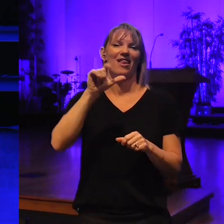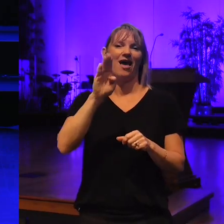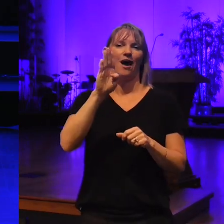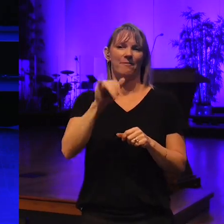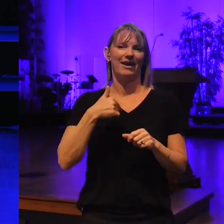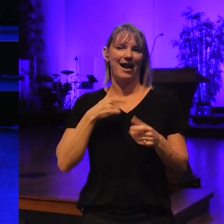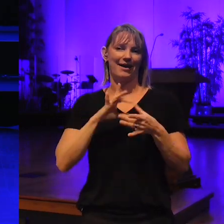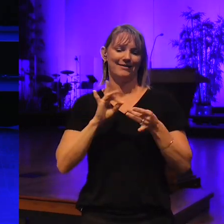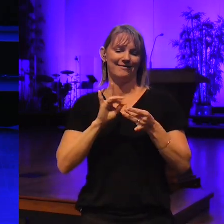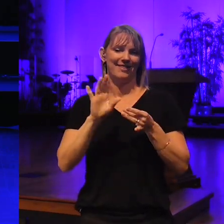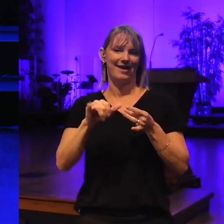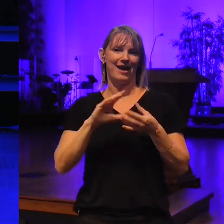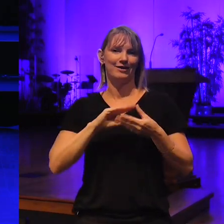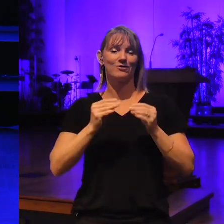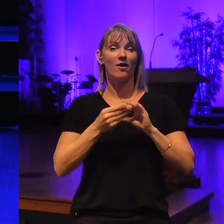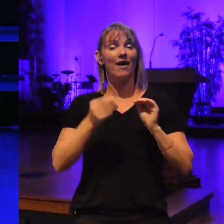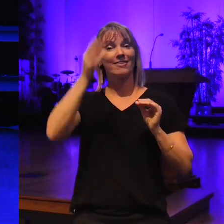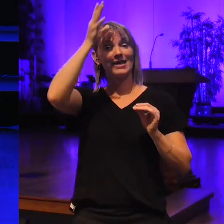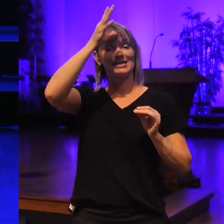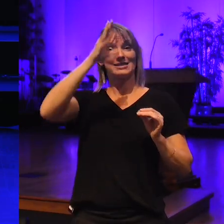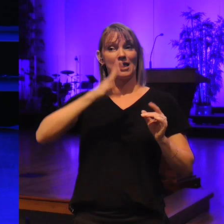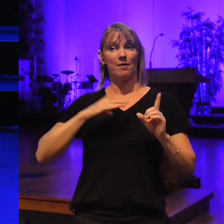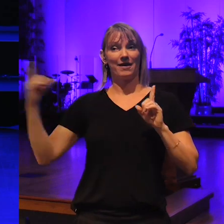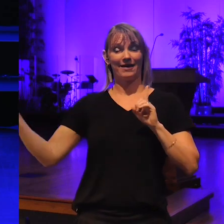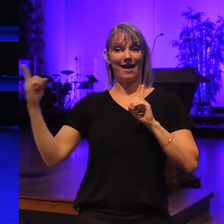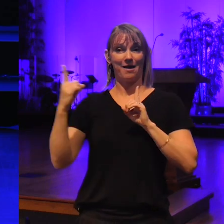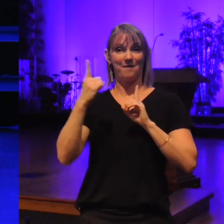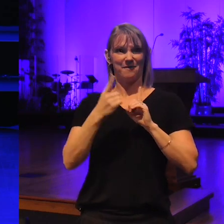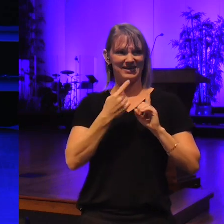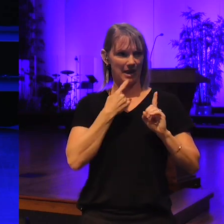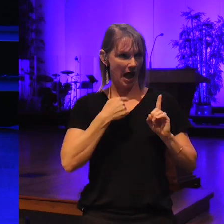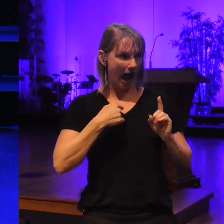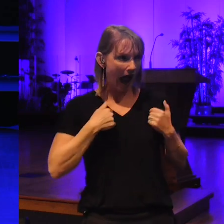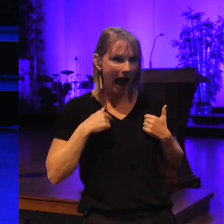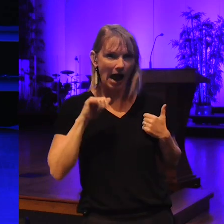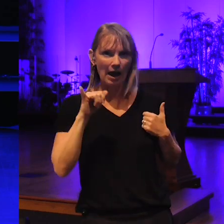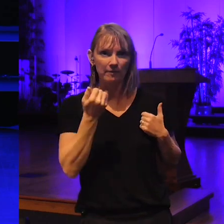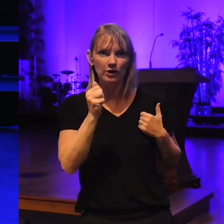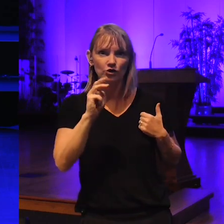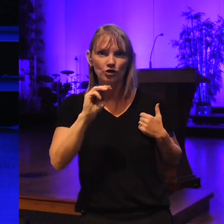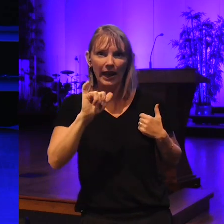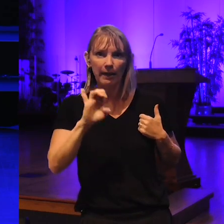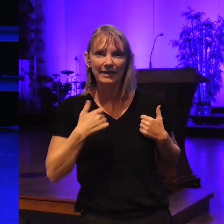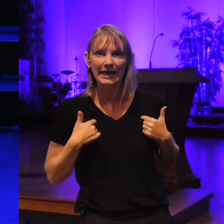this story, and this gentleman came up and he said, I'm Jamie.